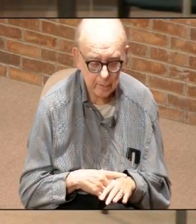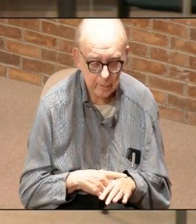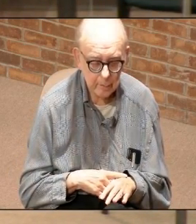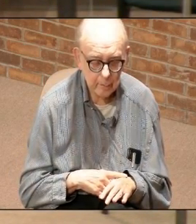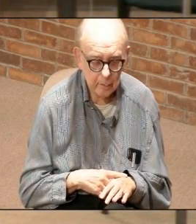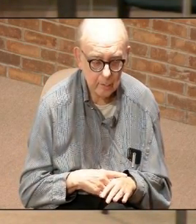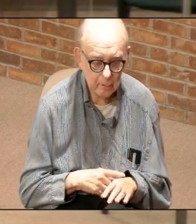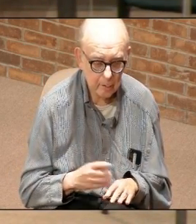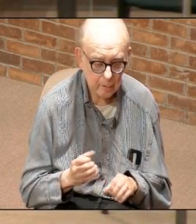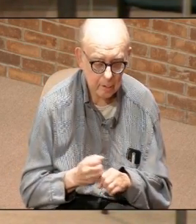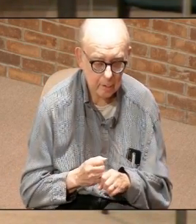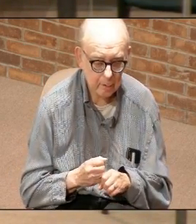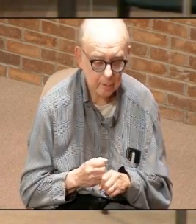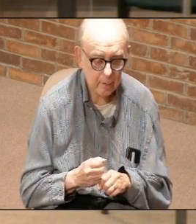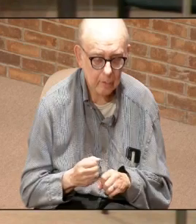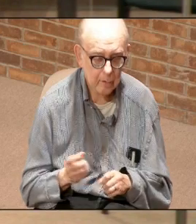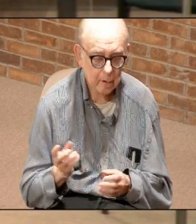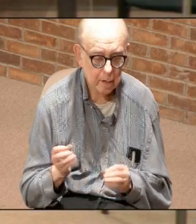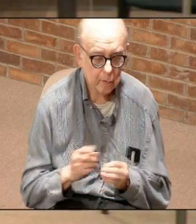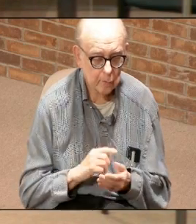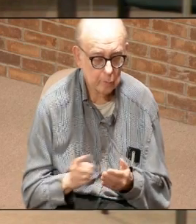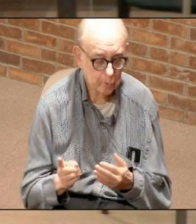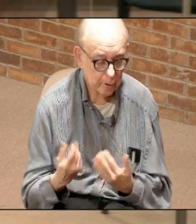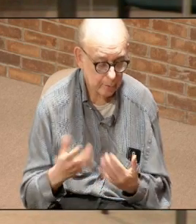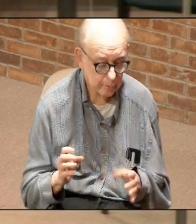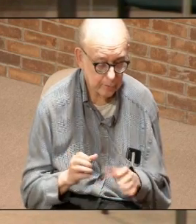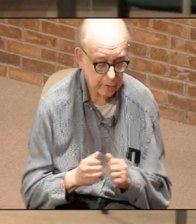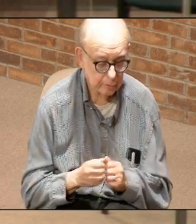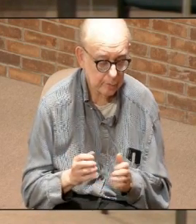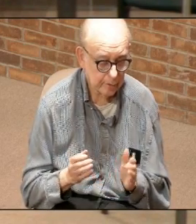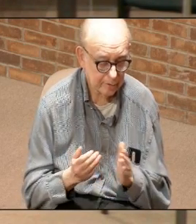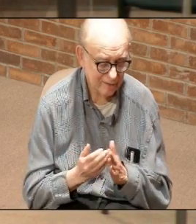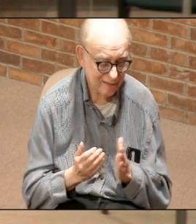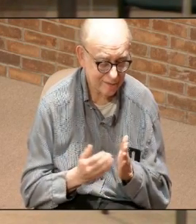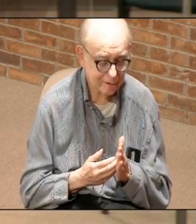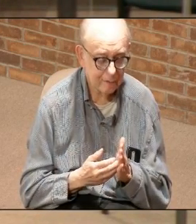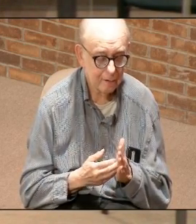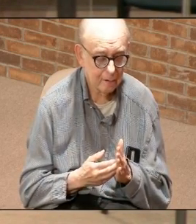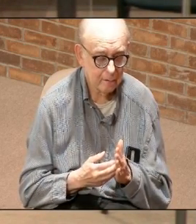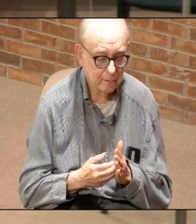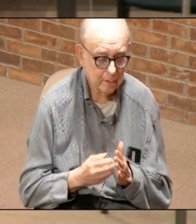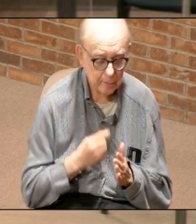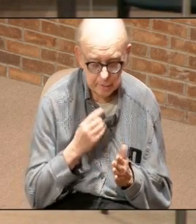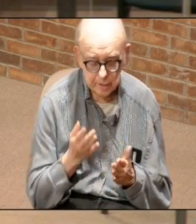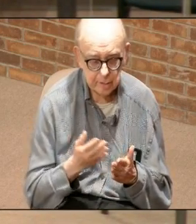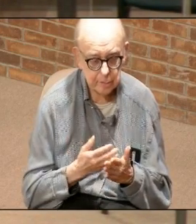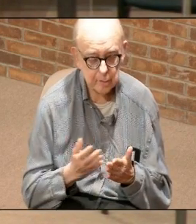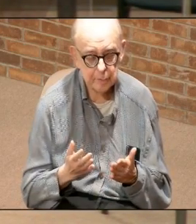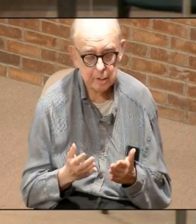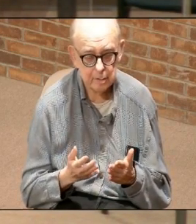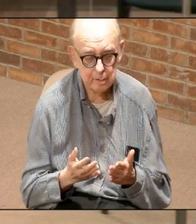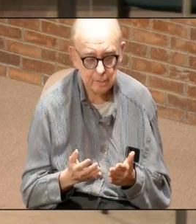2 weeks. We got this week and next week and we'll finish. But let me say to you,